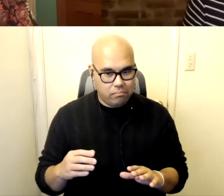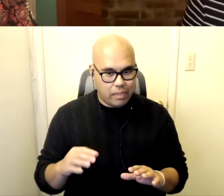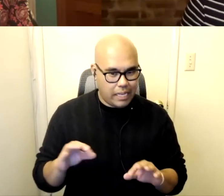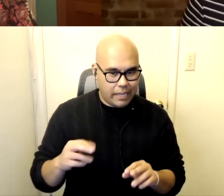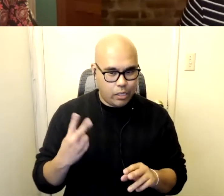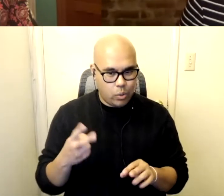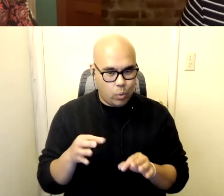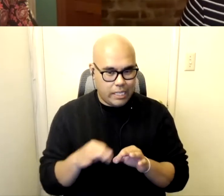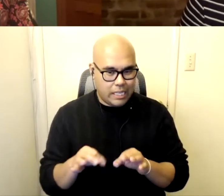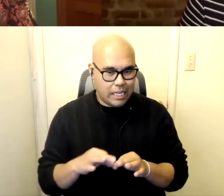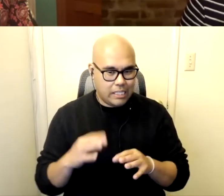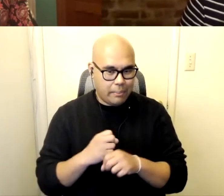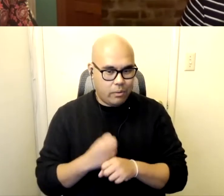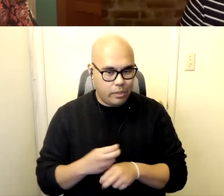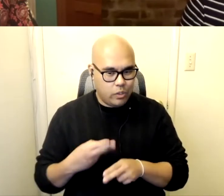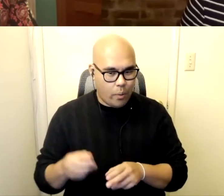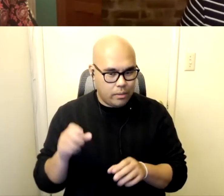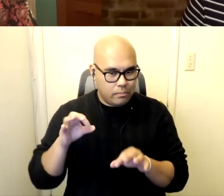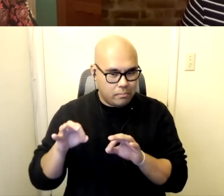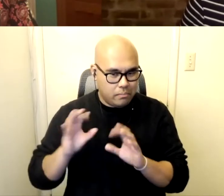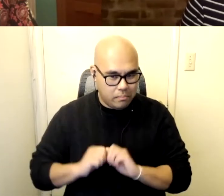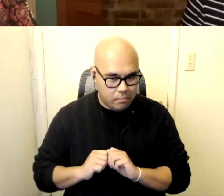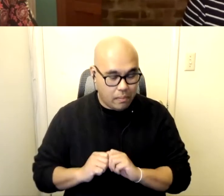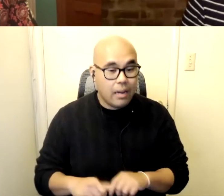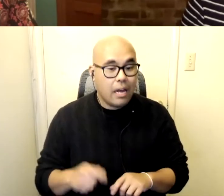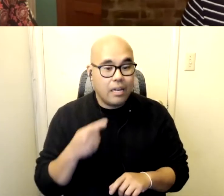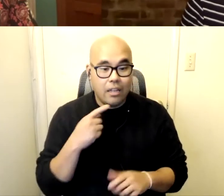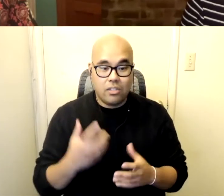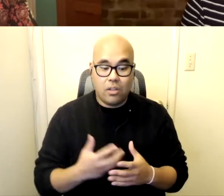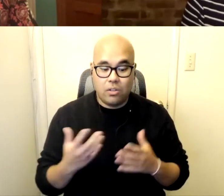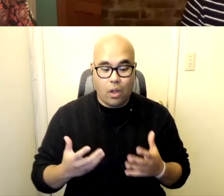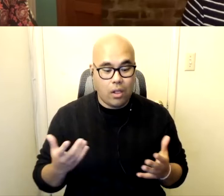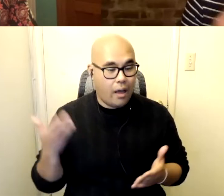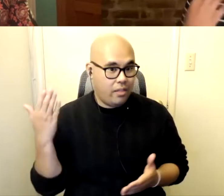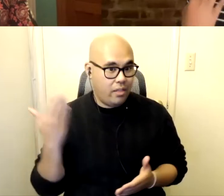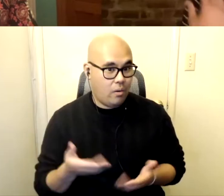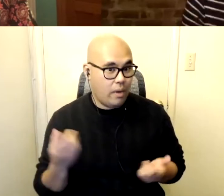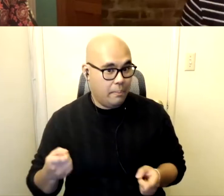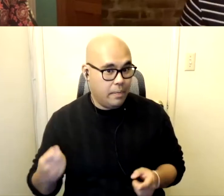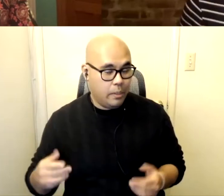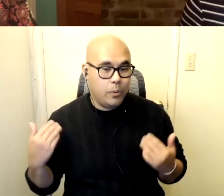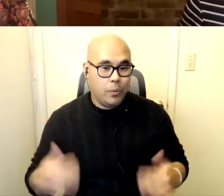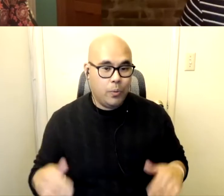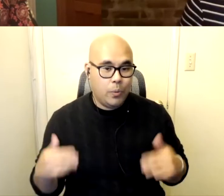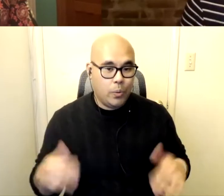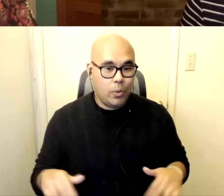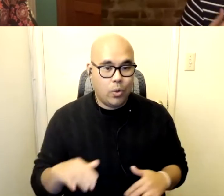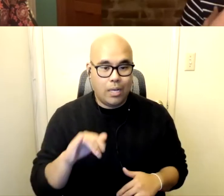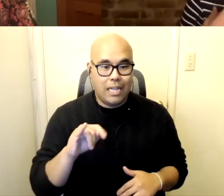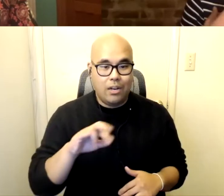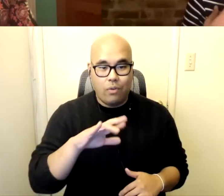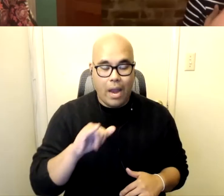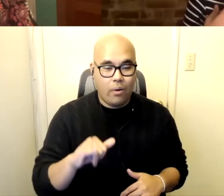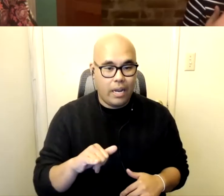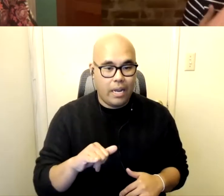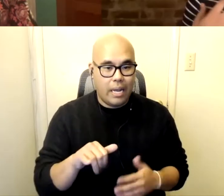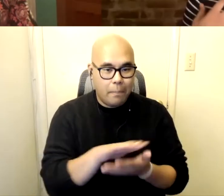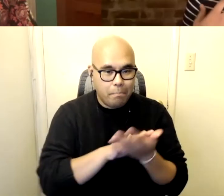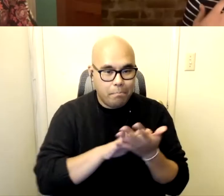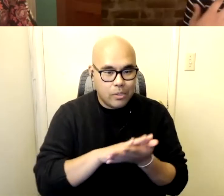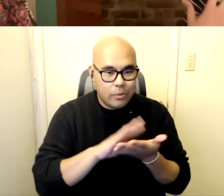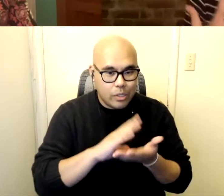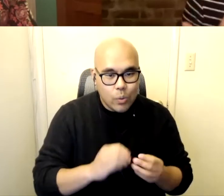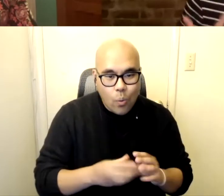2 sentence summary, and I just say like there's like a lot in here. It's a literary mystery.